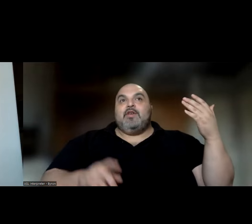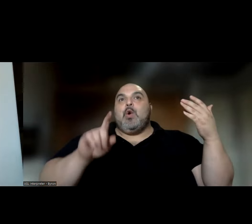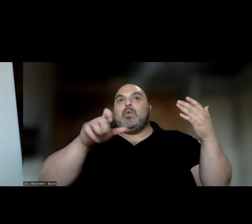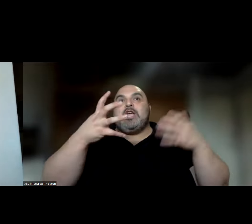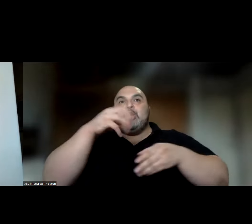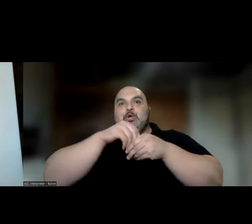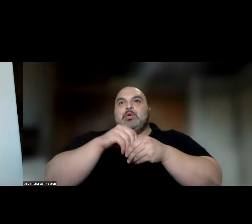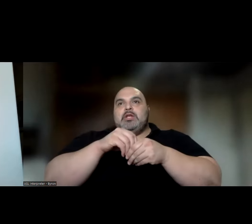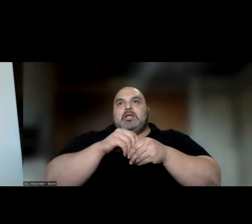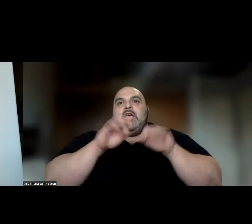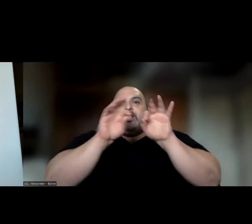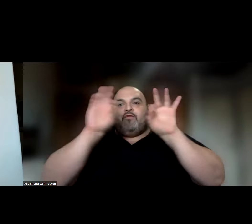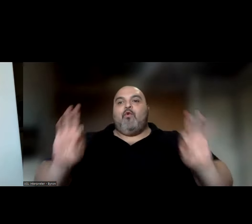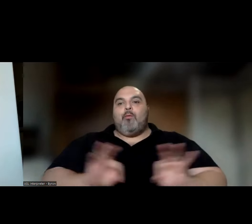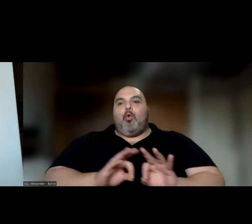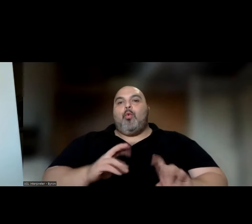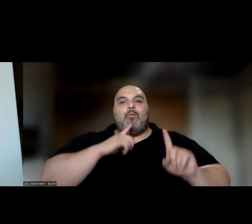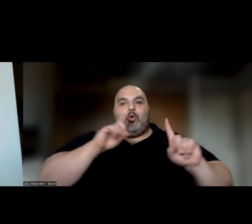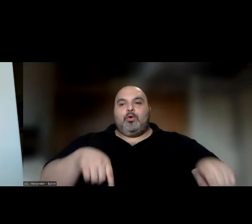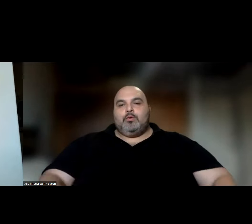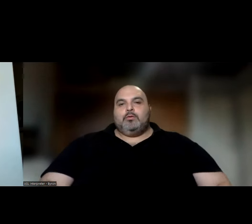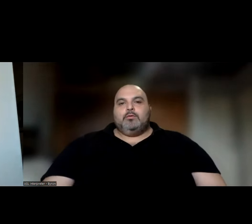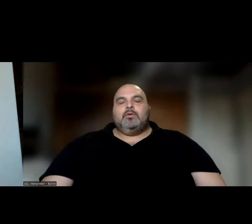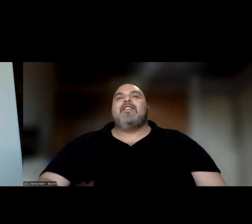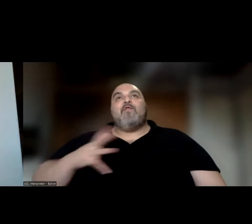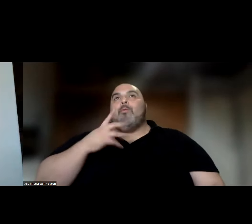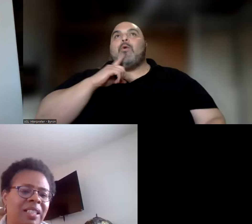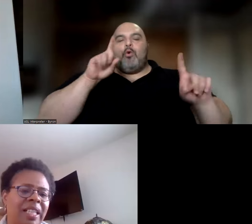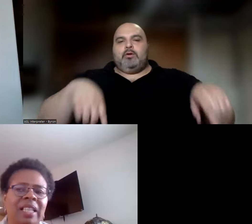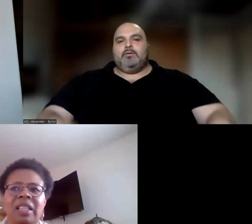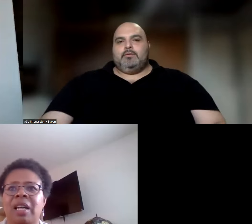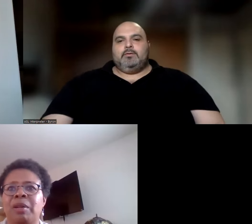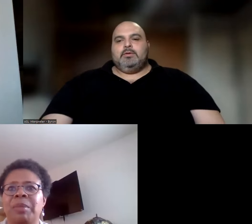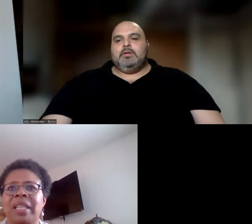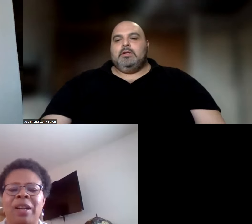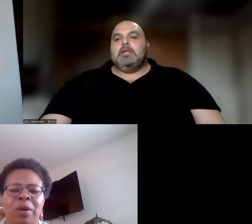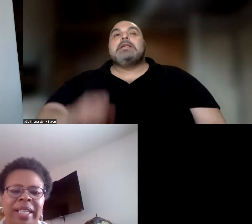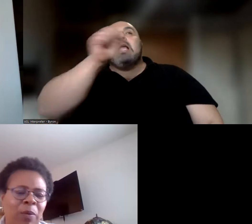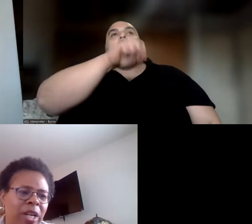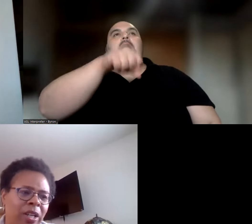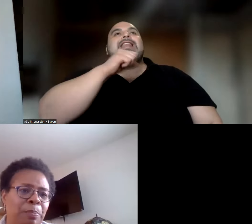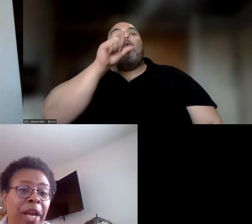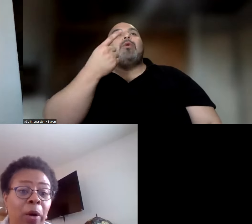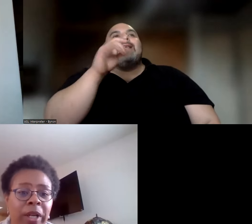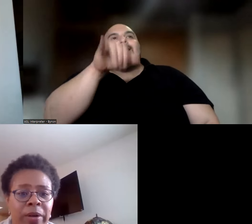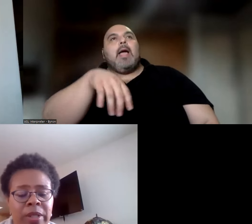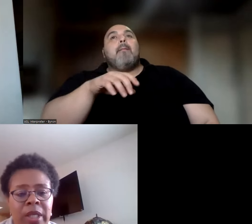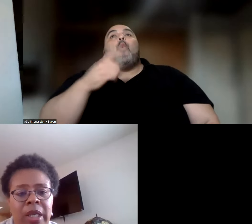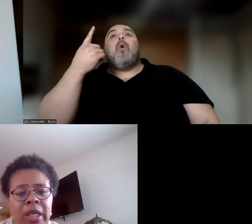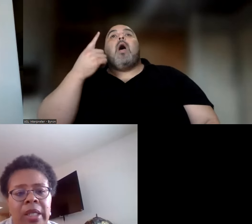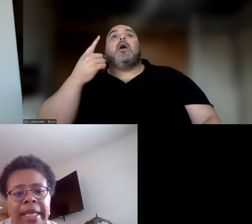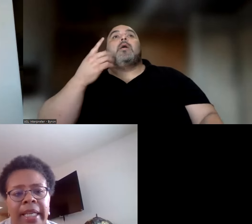in the formal report. So feel free to add other to that. Yes. And not only that, what are the